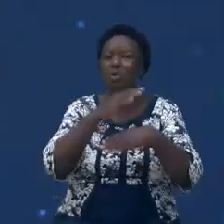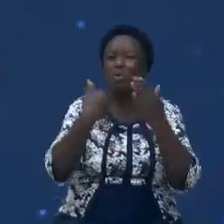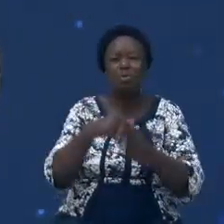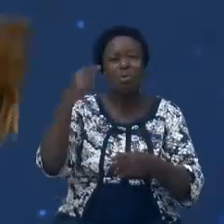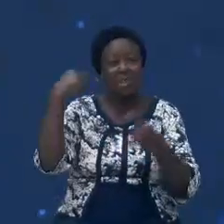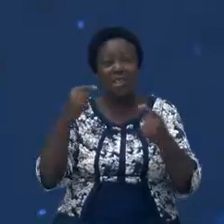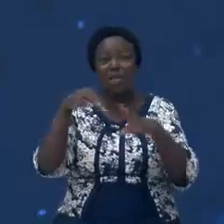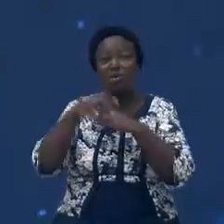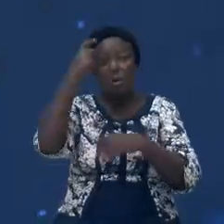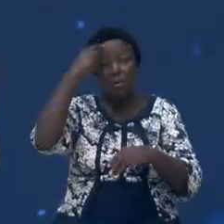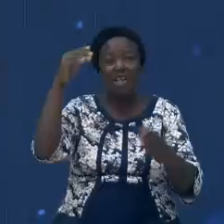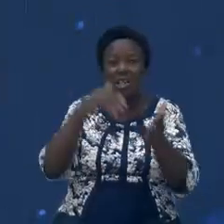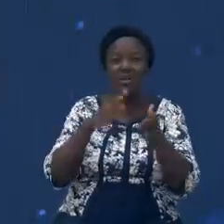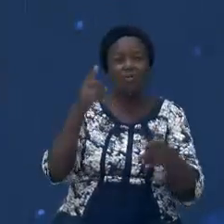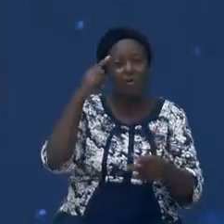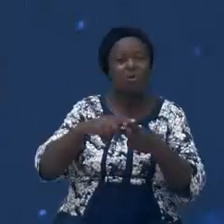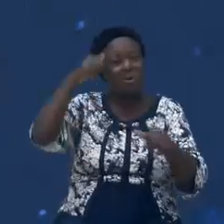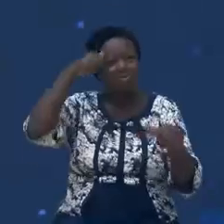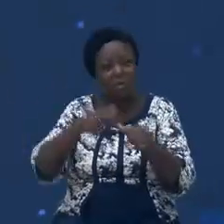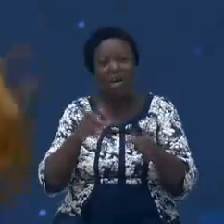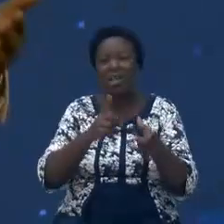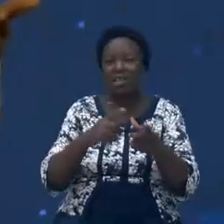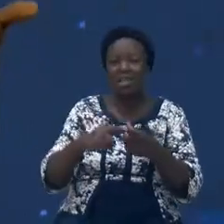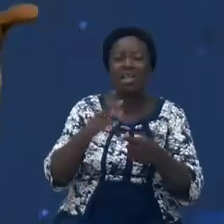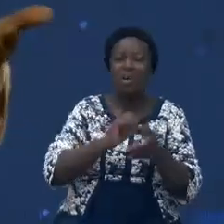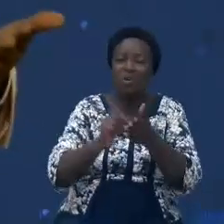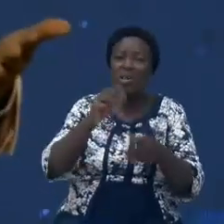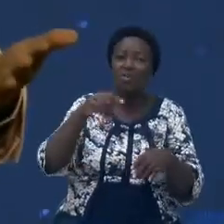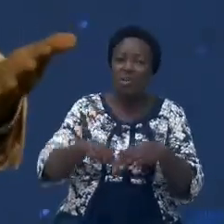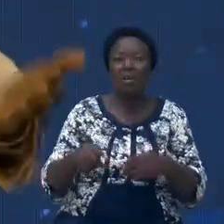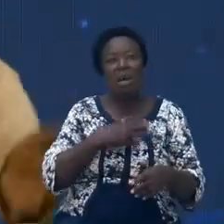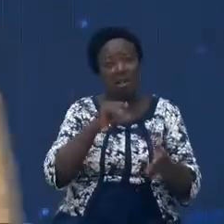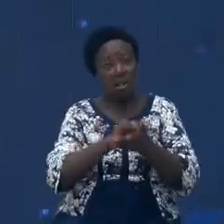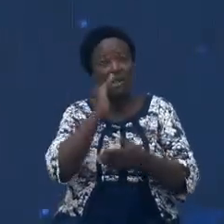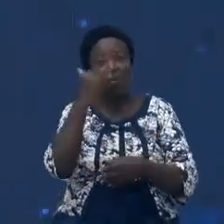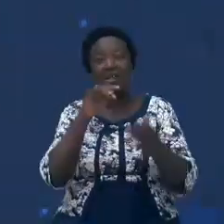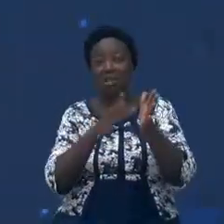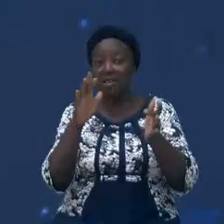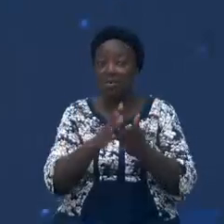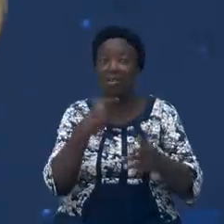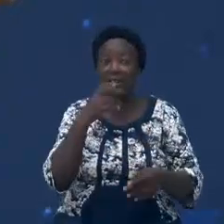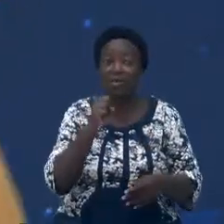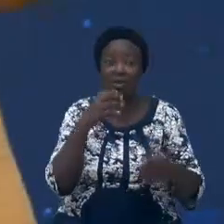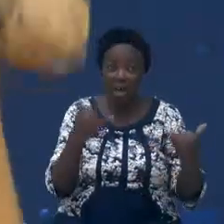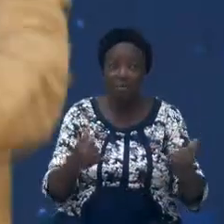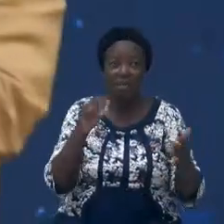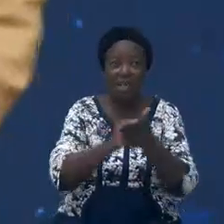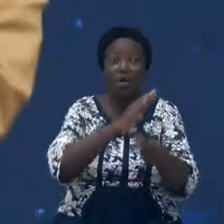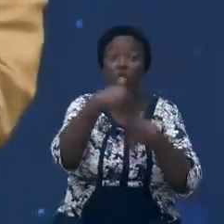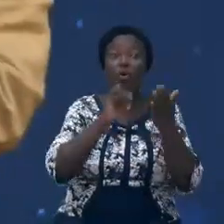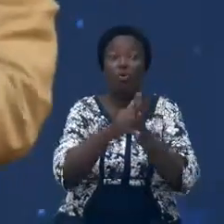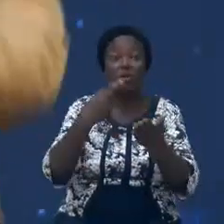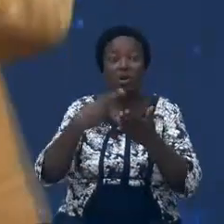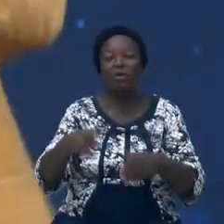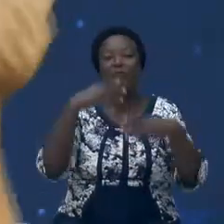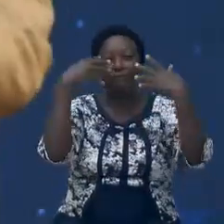and such, what you did. You think that heaven doesn't know? He has recorded everything down. That's why Jesus is